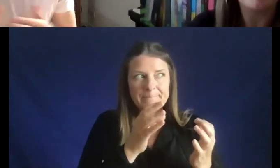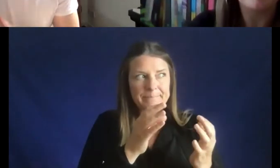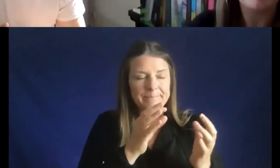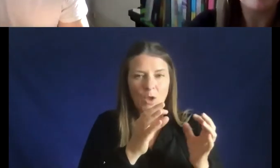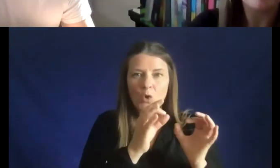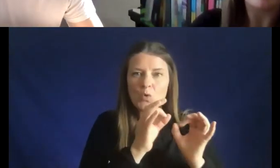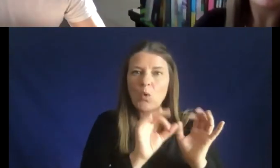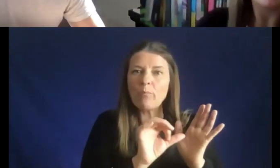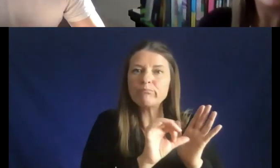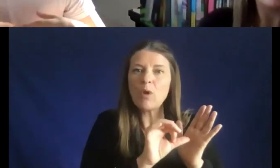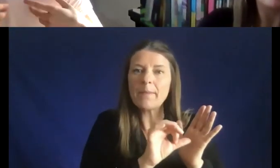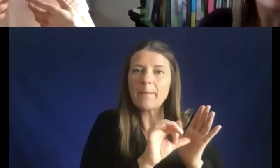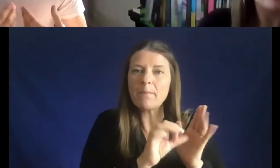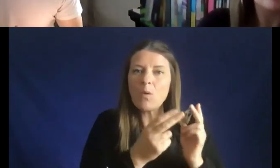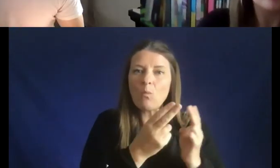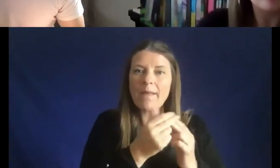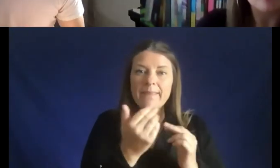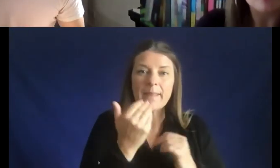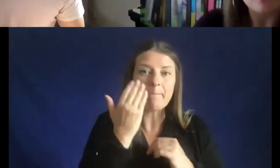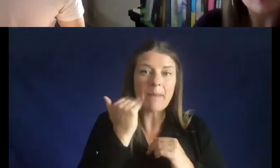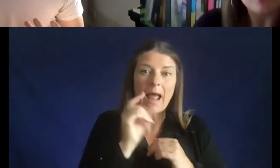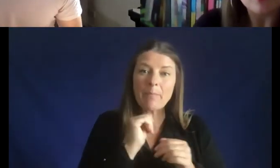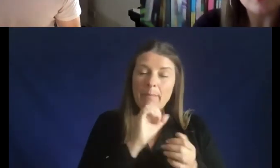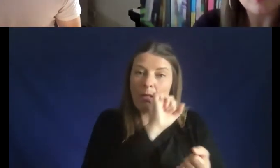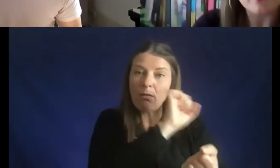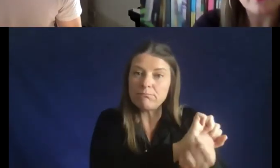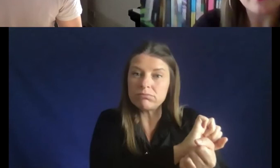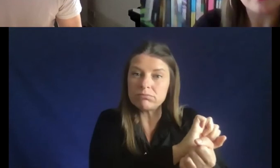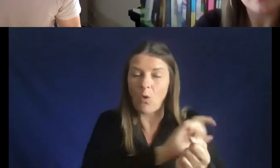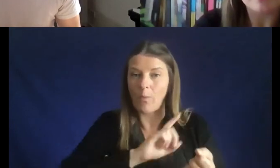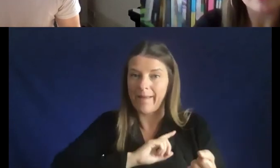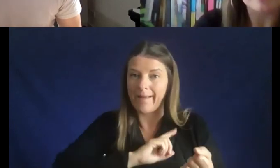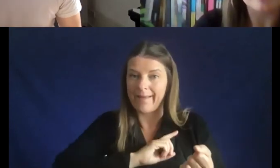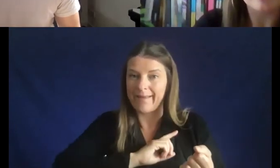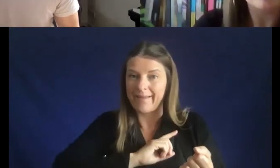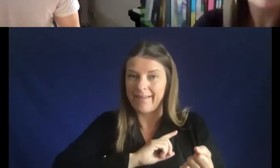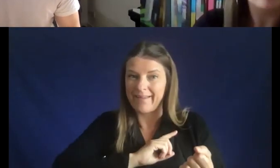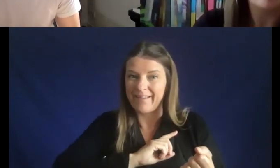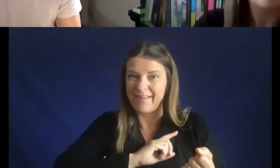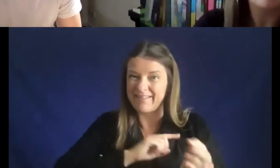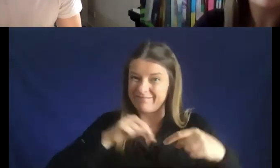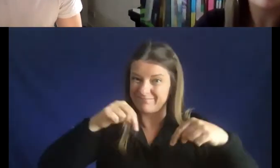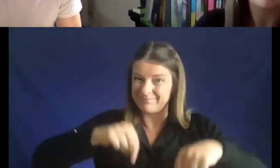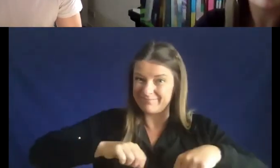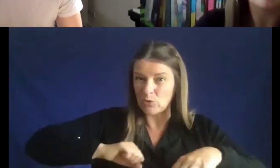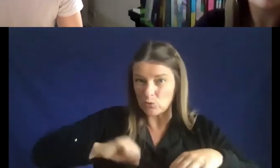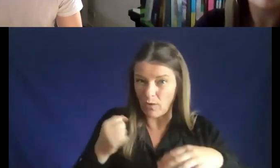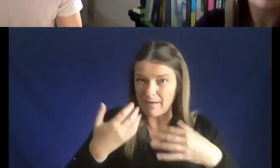Black people being incarcerated, it's because Scotland doesn't have a large Black